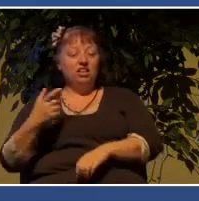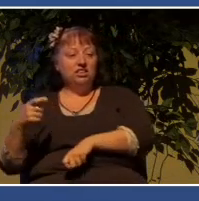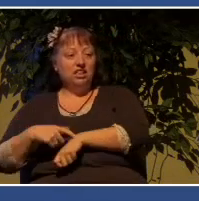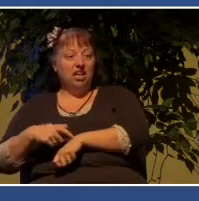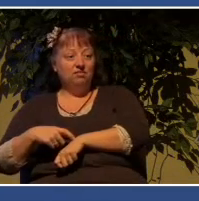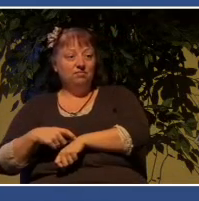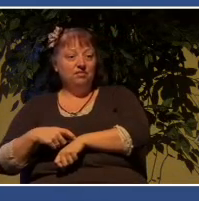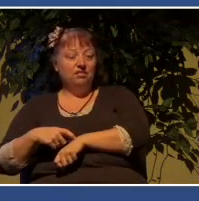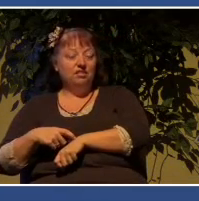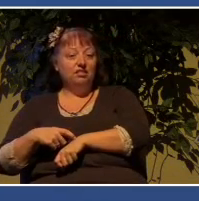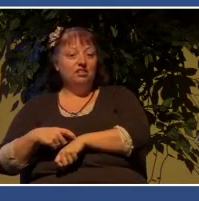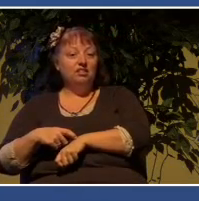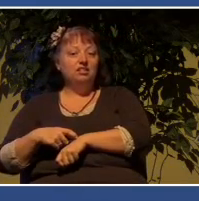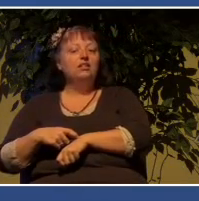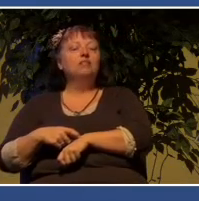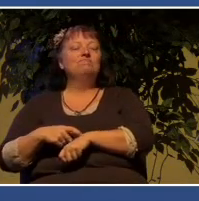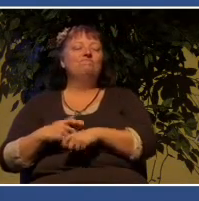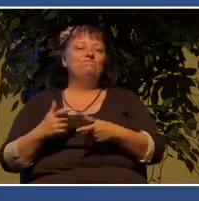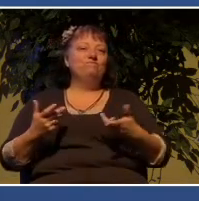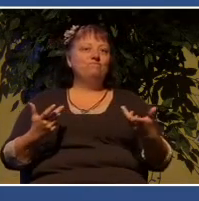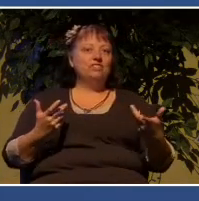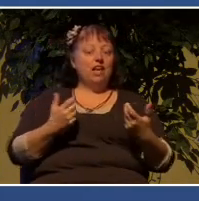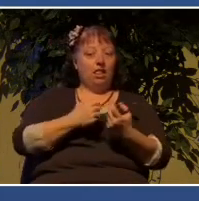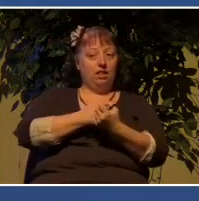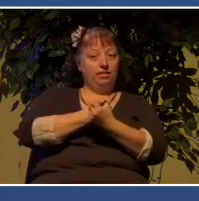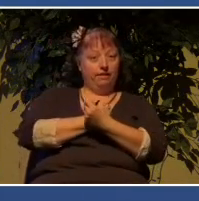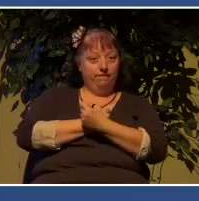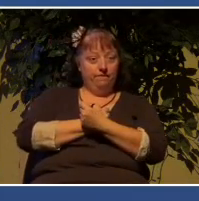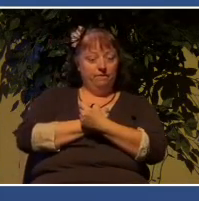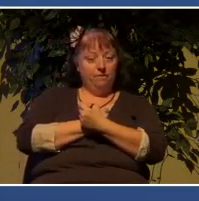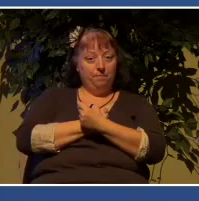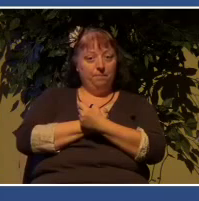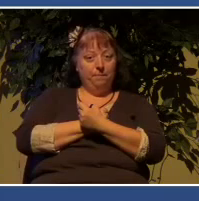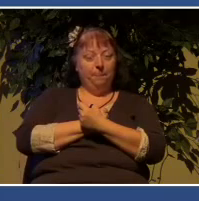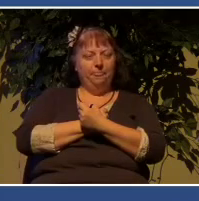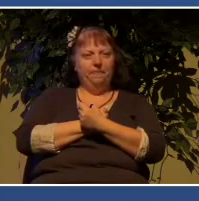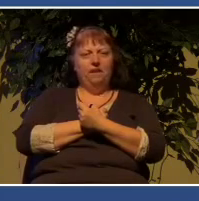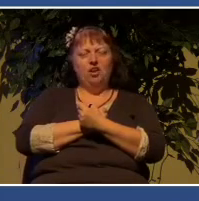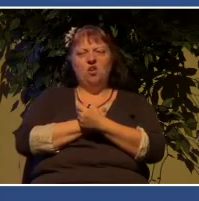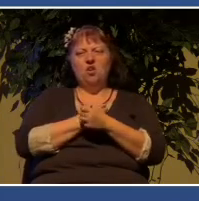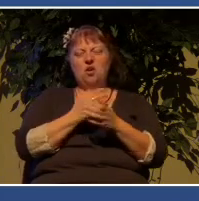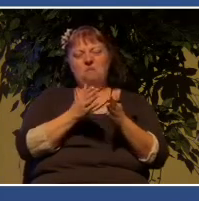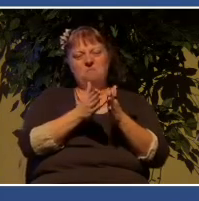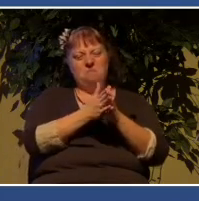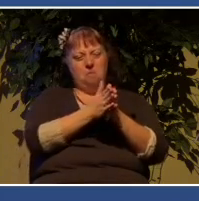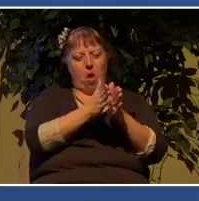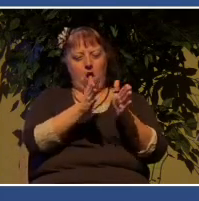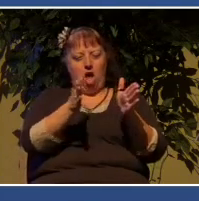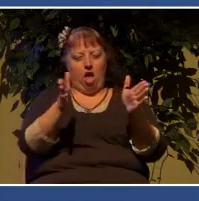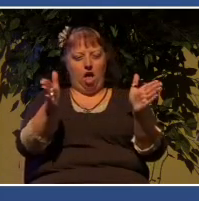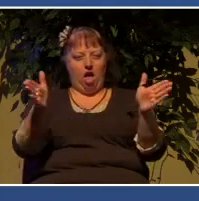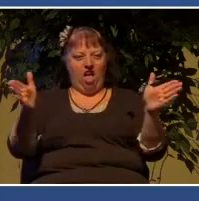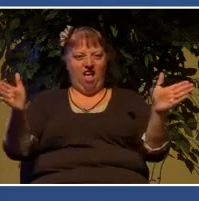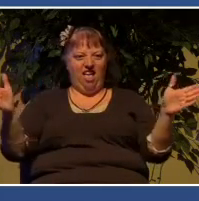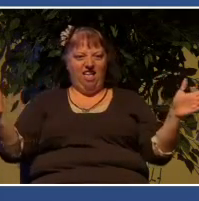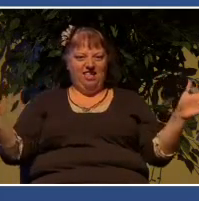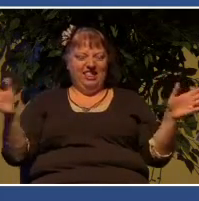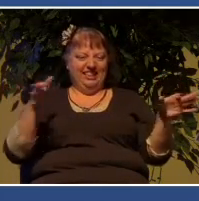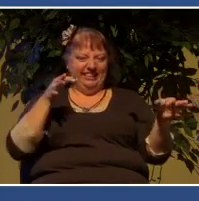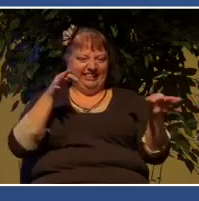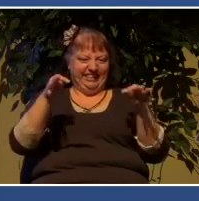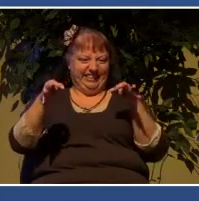world where love is so broadly defined and so